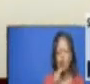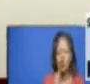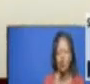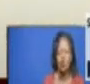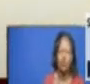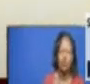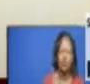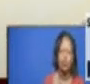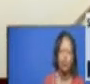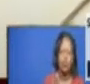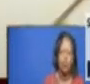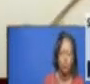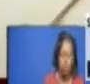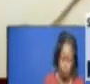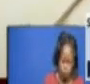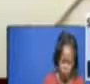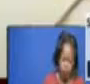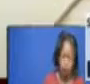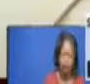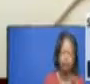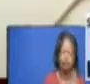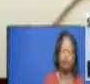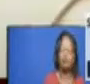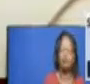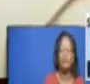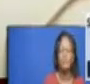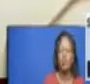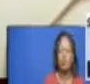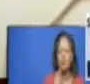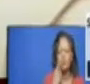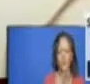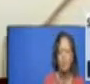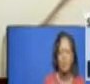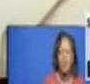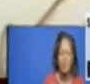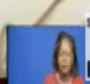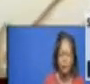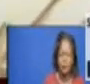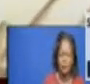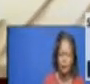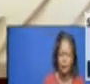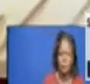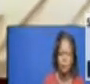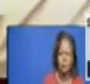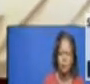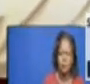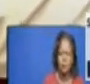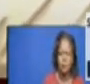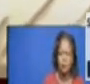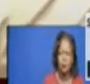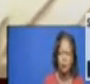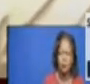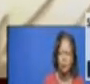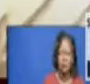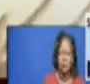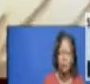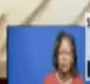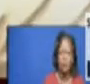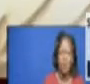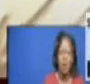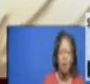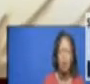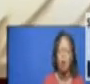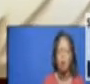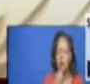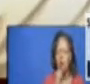practice. It is in, I would like to say something about my young age.